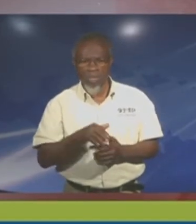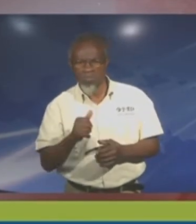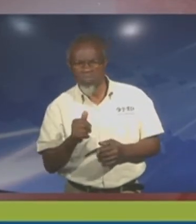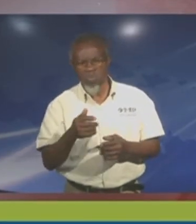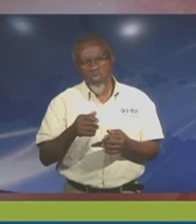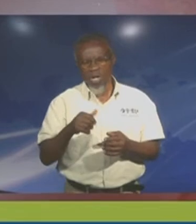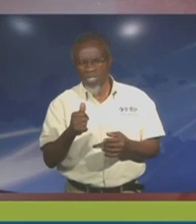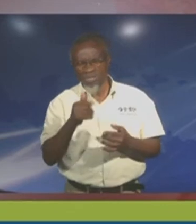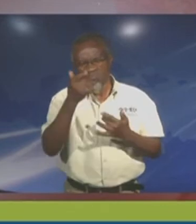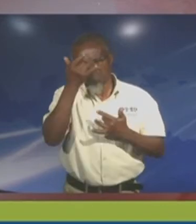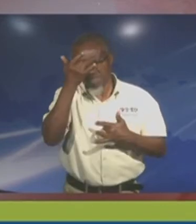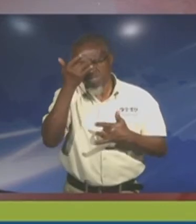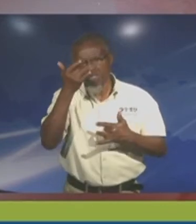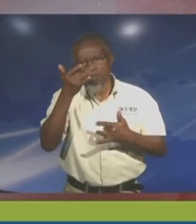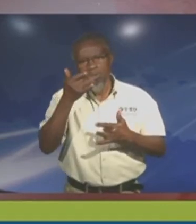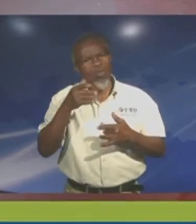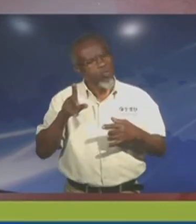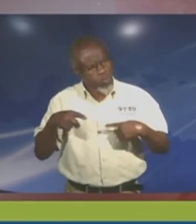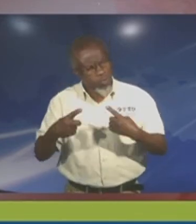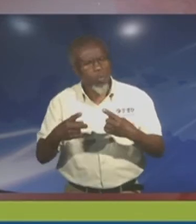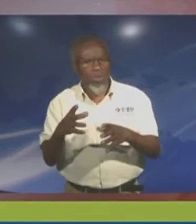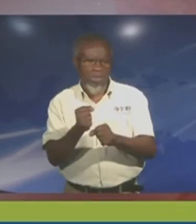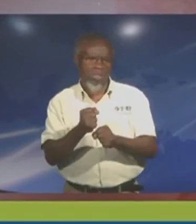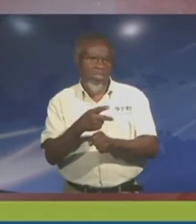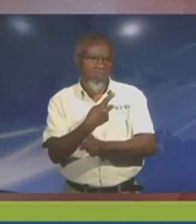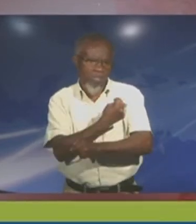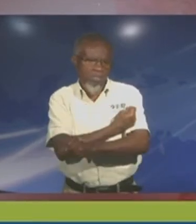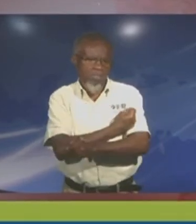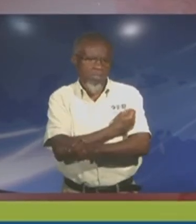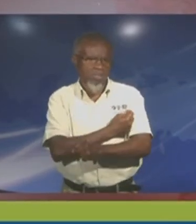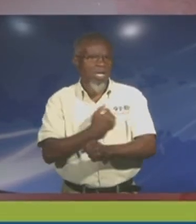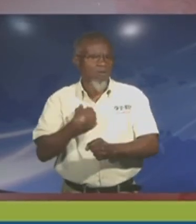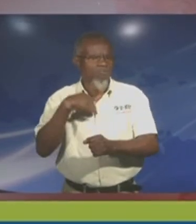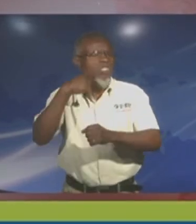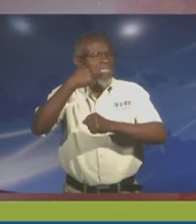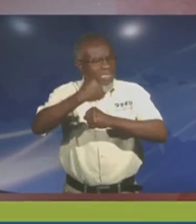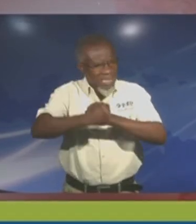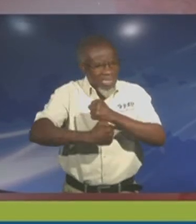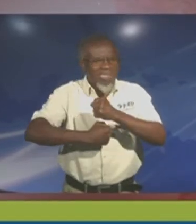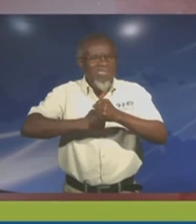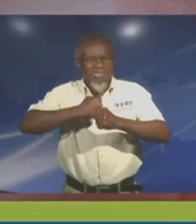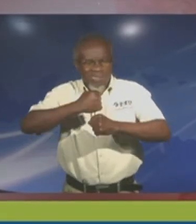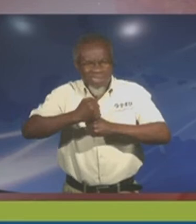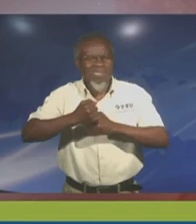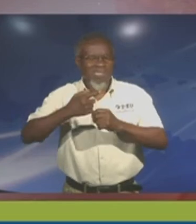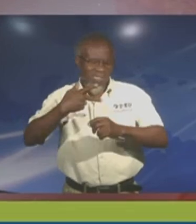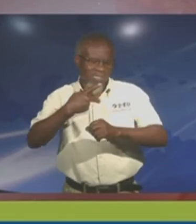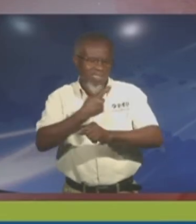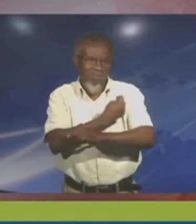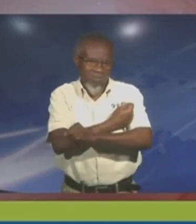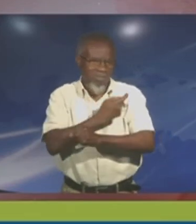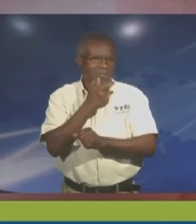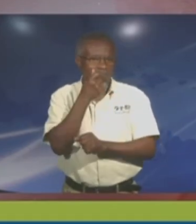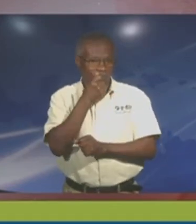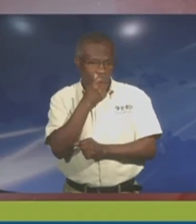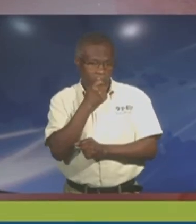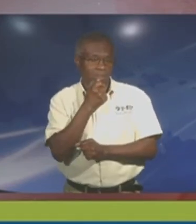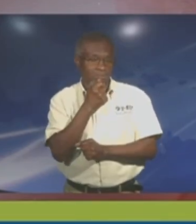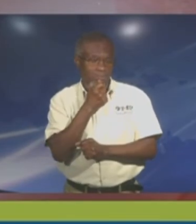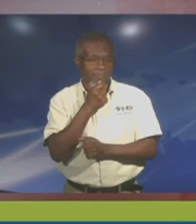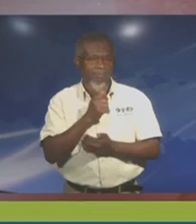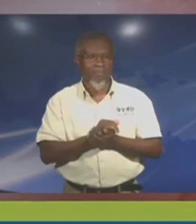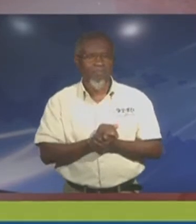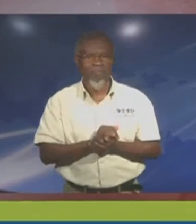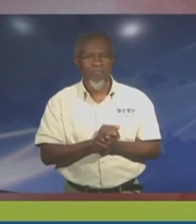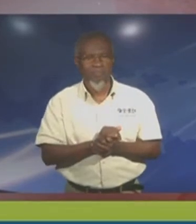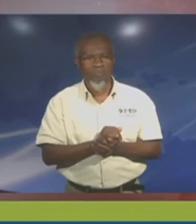good time to have your yearly, your annual influenza vaccine. Moving to the next slide, we